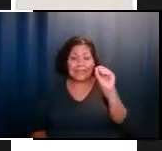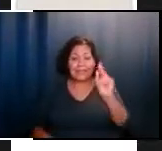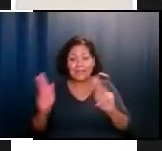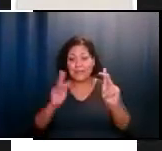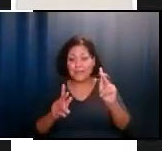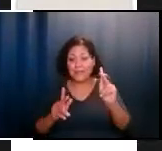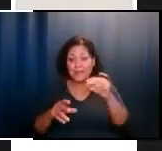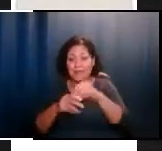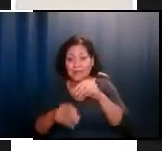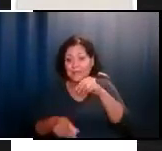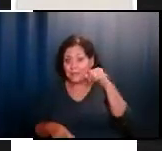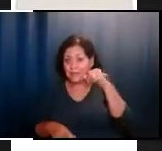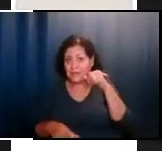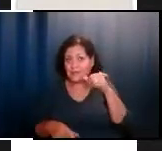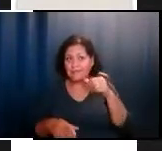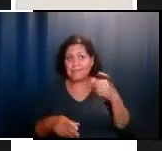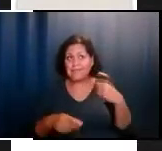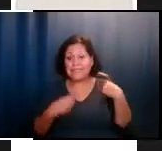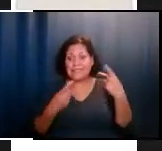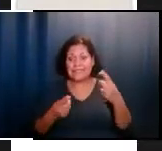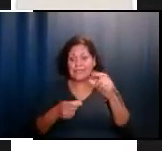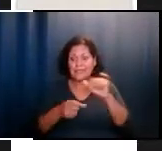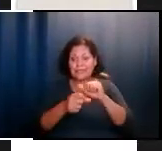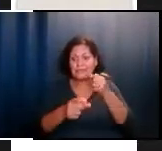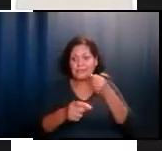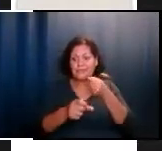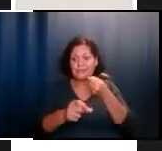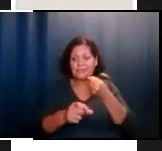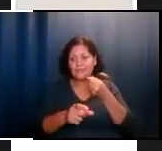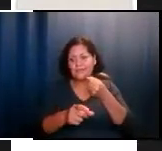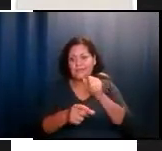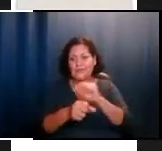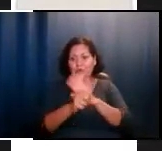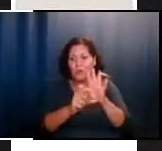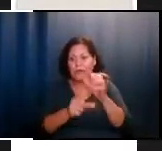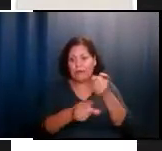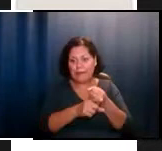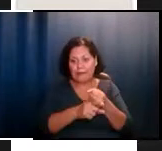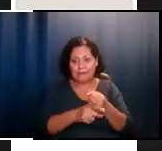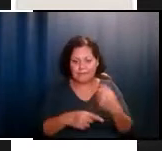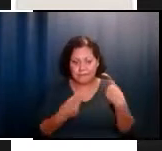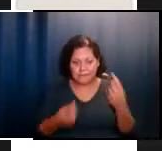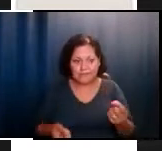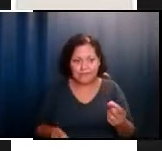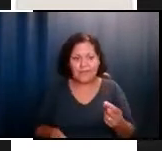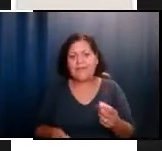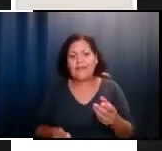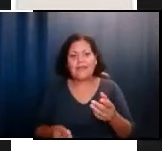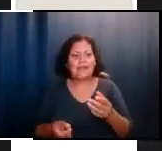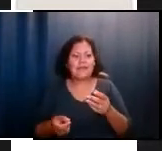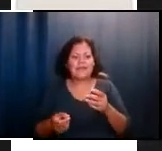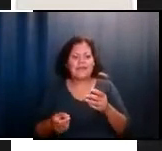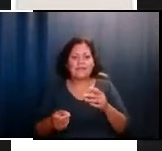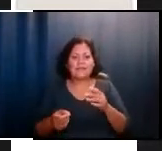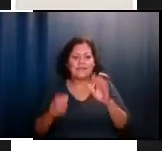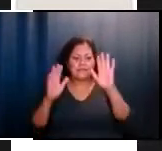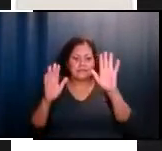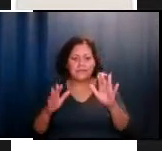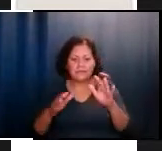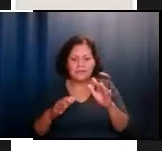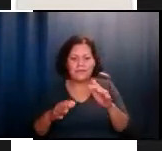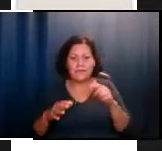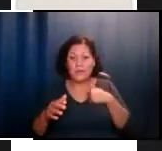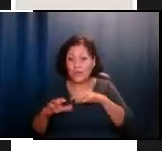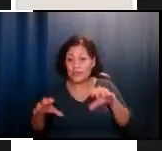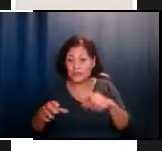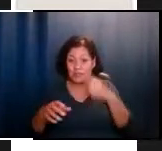just that alone, in addition to all the other places. Great jobs, right? It's an amazing, amazing organization. We do this for nothing.